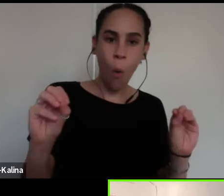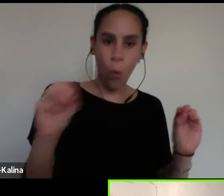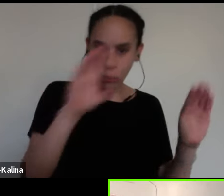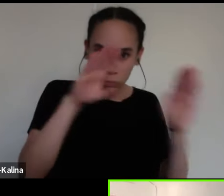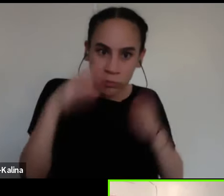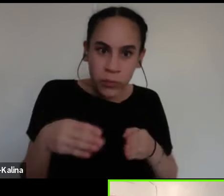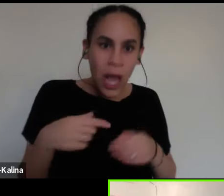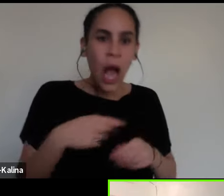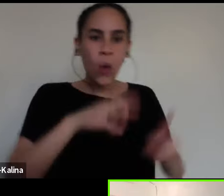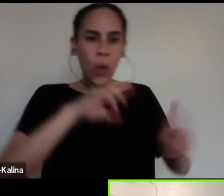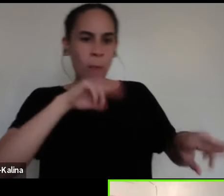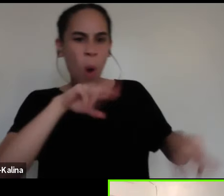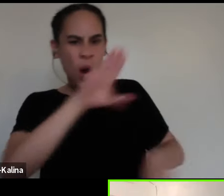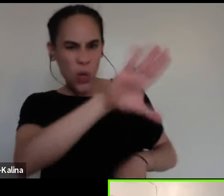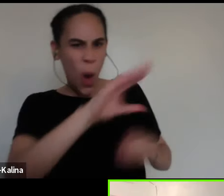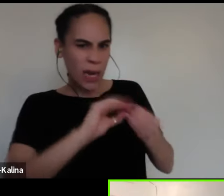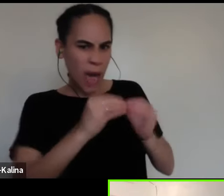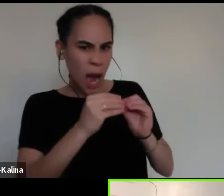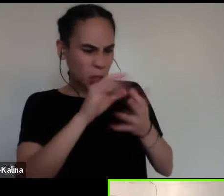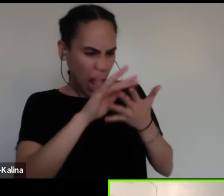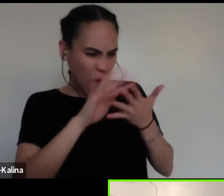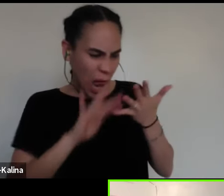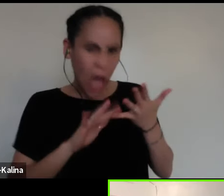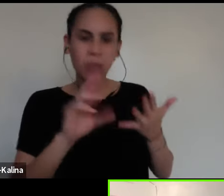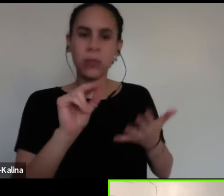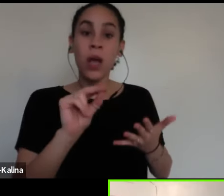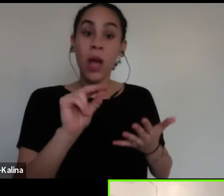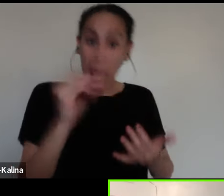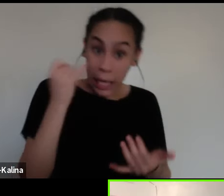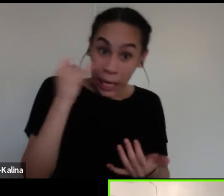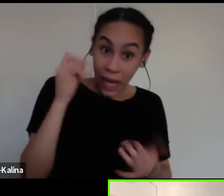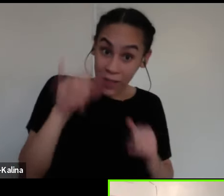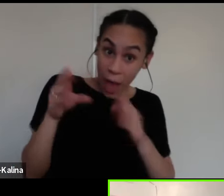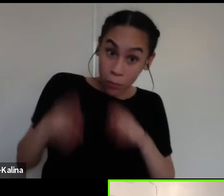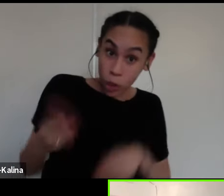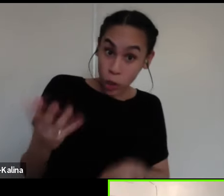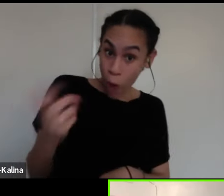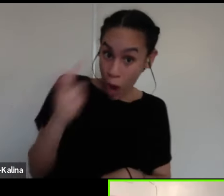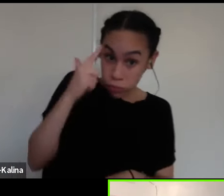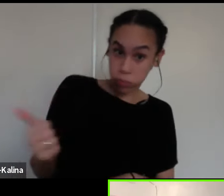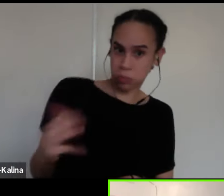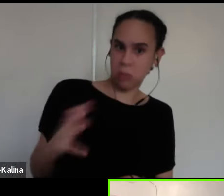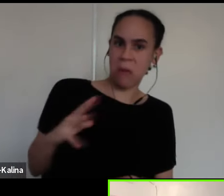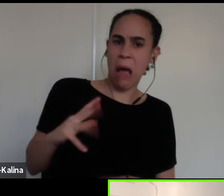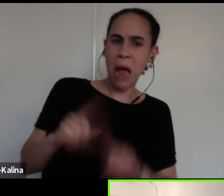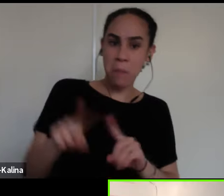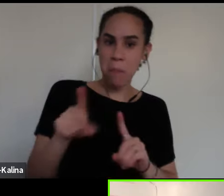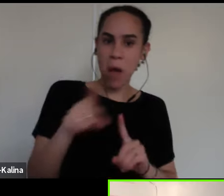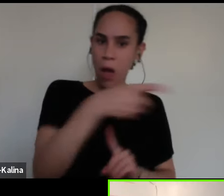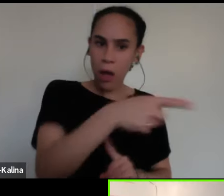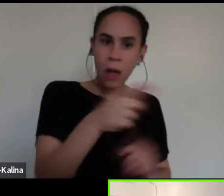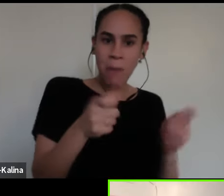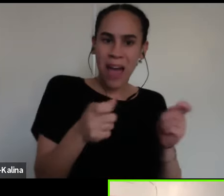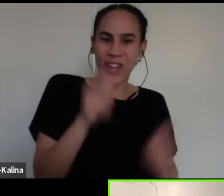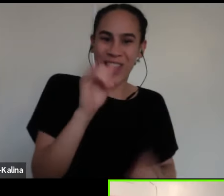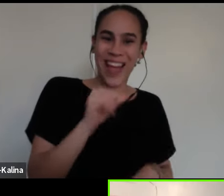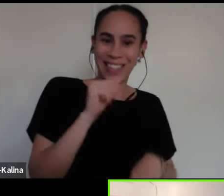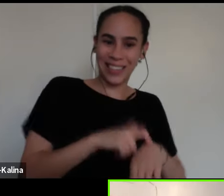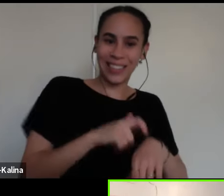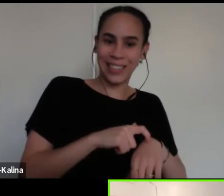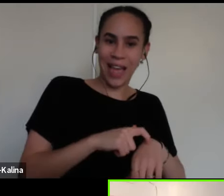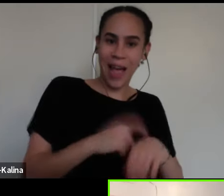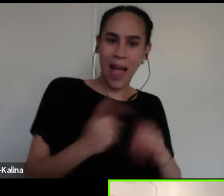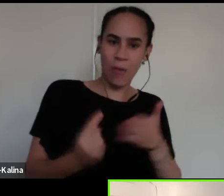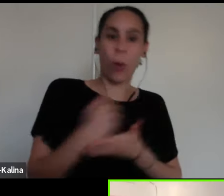doing. It is not a time, unless that's how the person wants that time to go. It's not a time to do reviews. It's, it's not